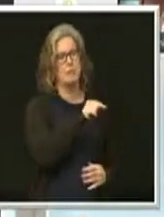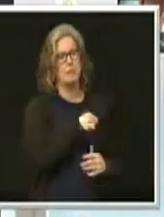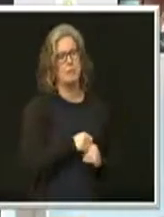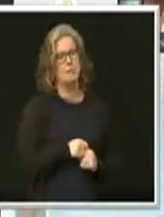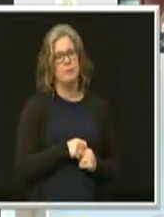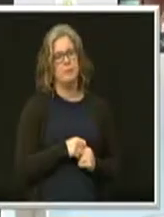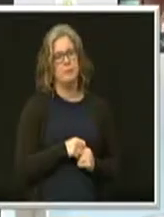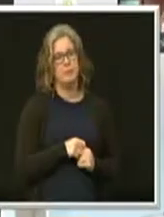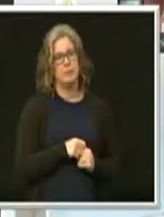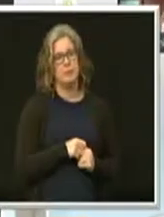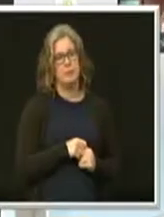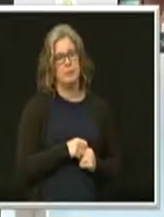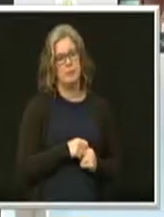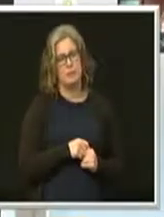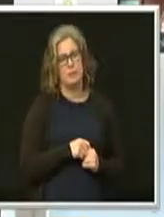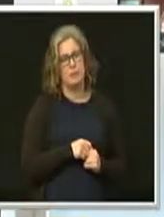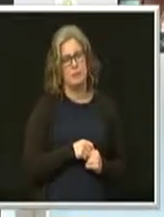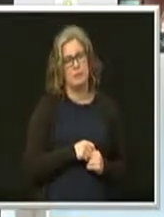Um,